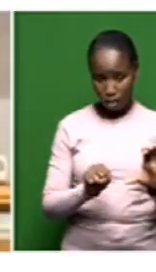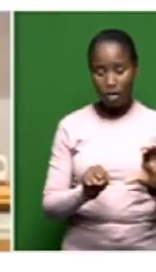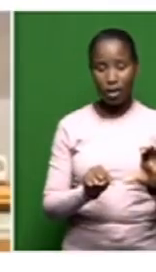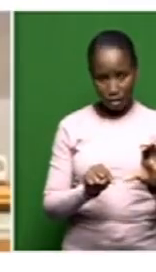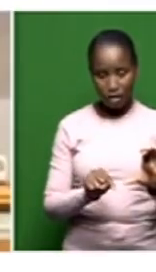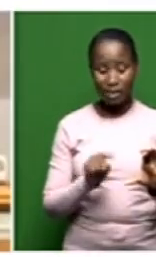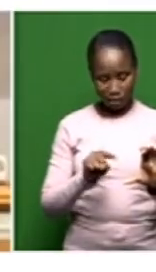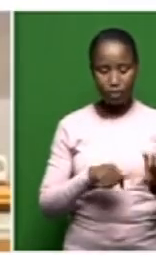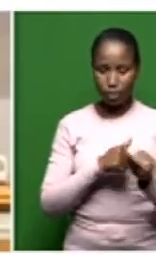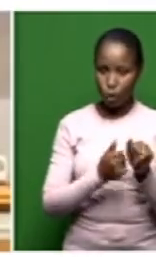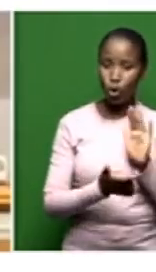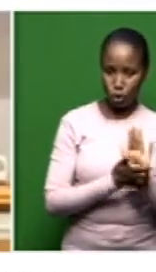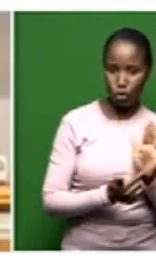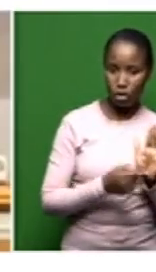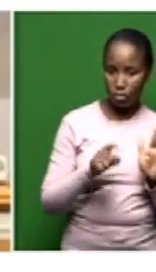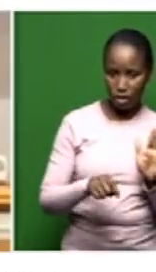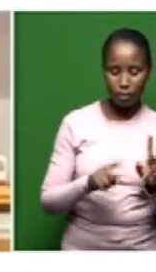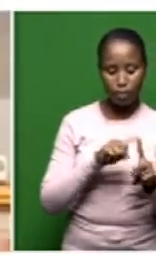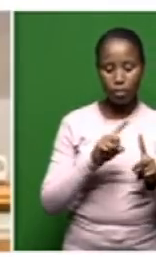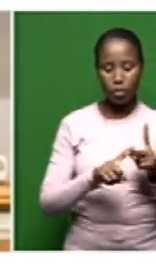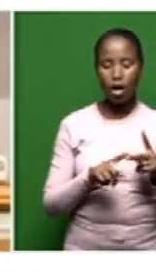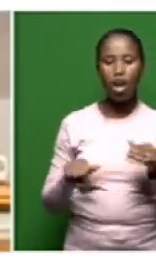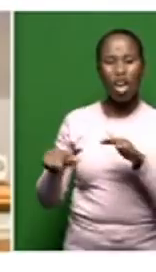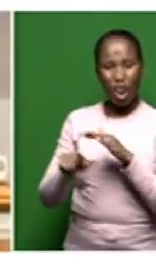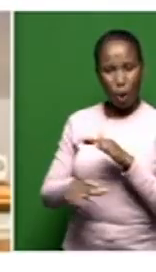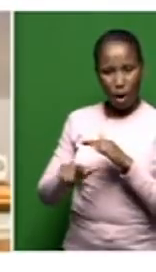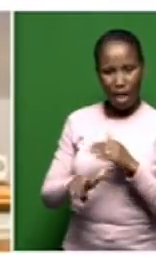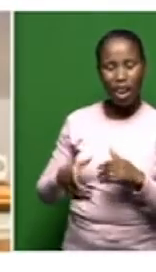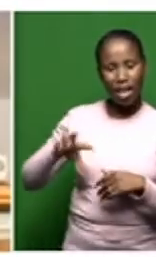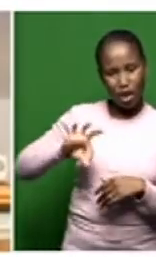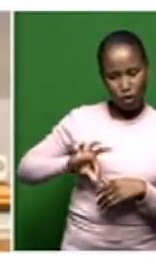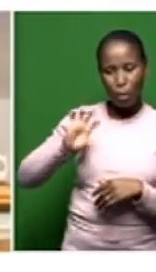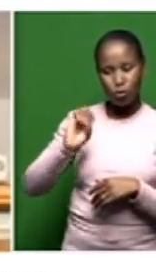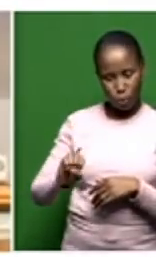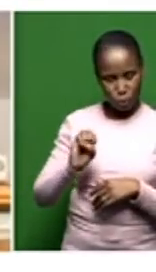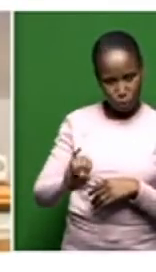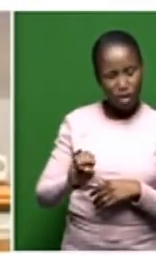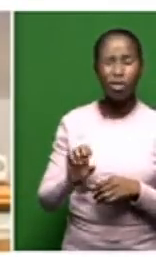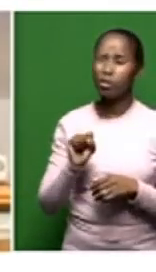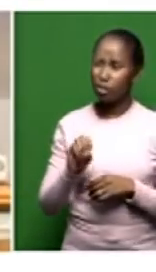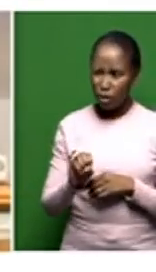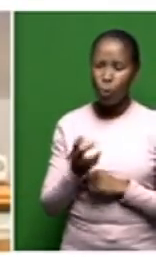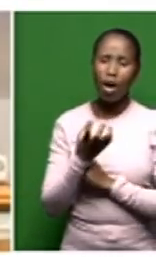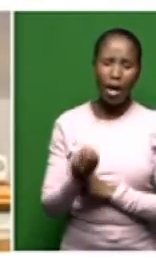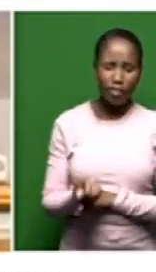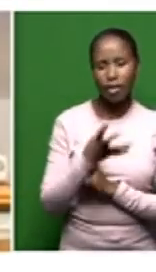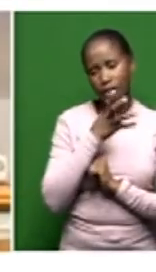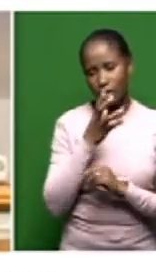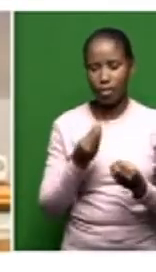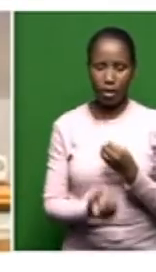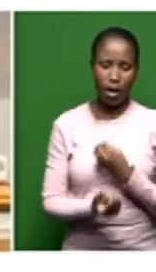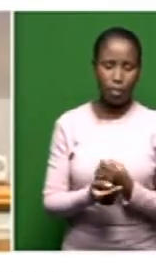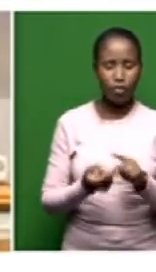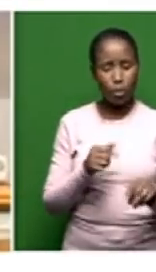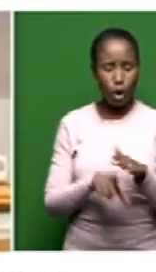by law. And then there is also local income. So there's a lot of space at a local level